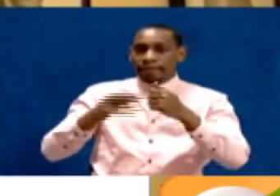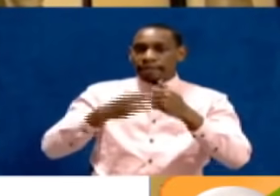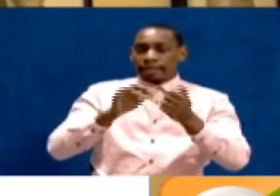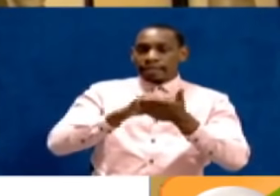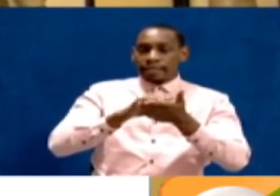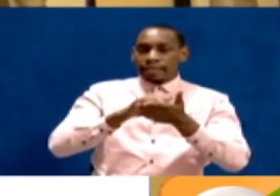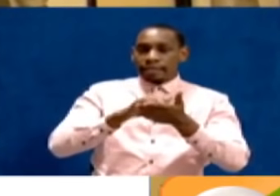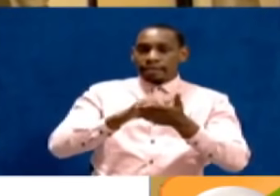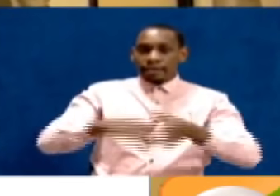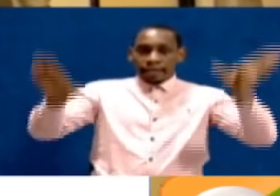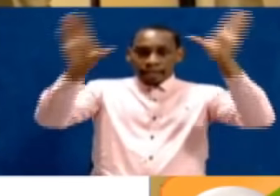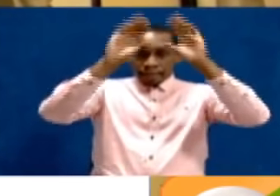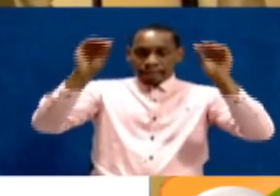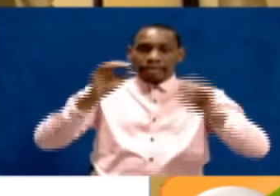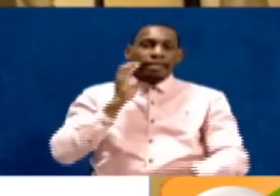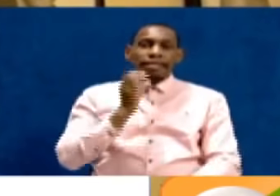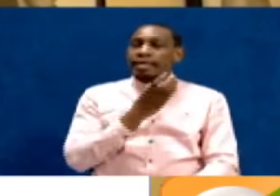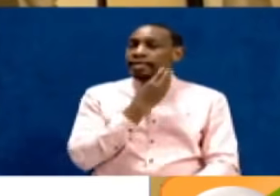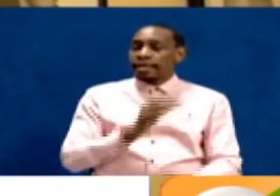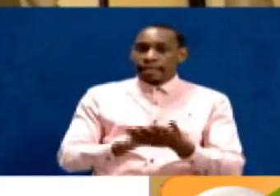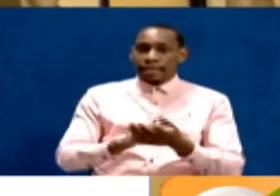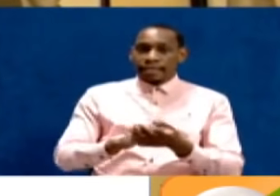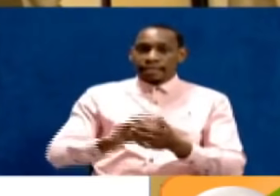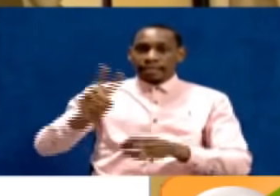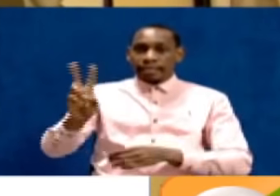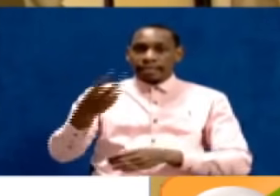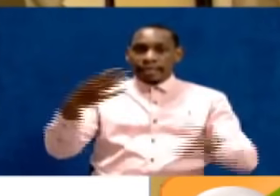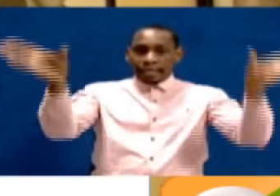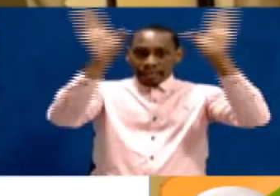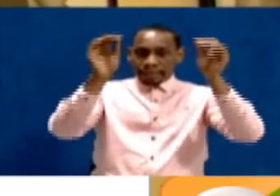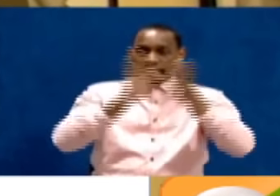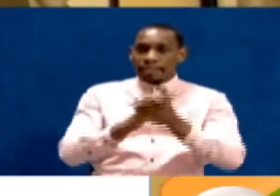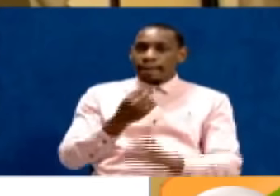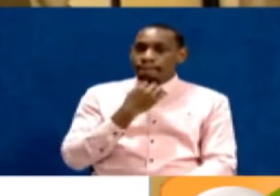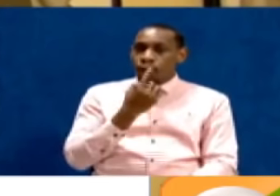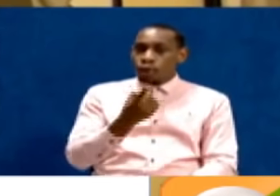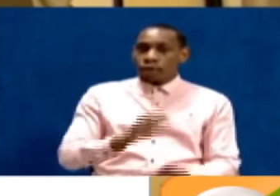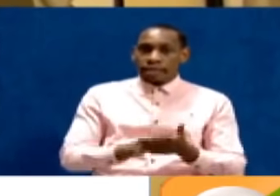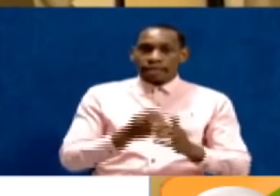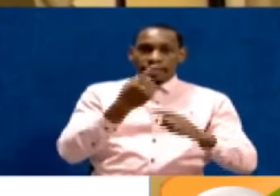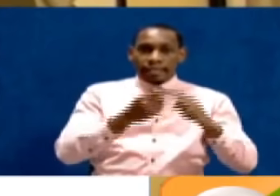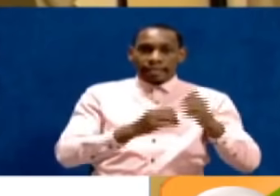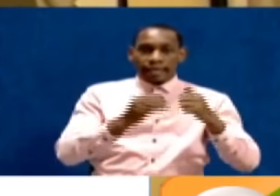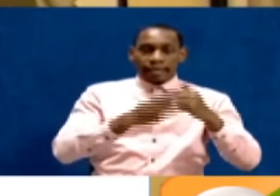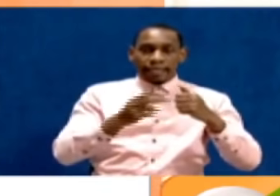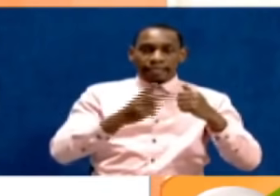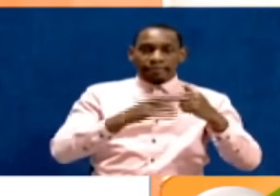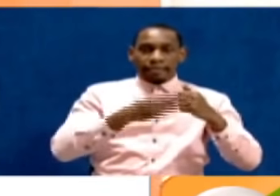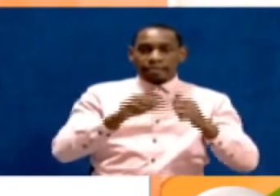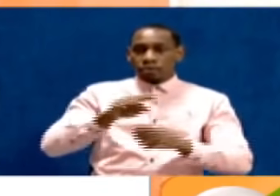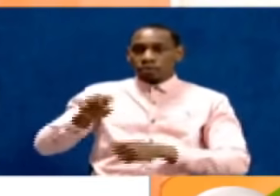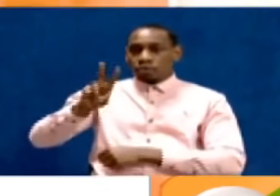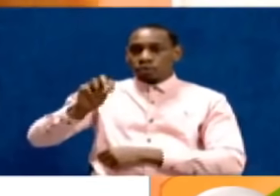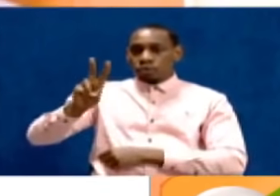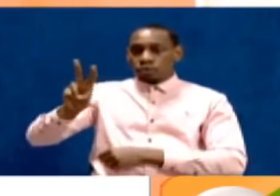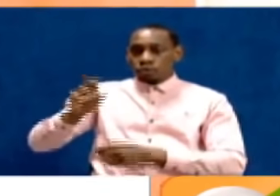1978, is Mzee Jomo Kenyatta. And then the second president, Daniel Arap Moi, 1978 to 2002.